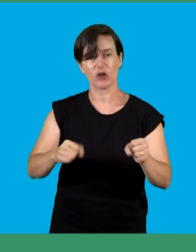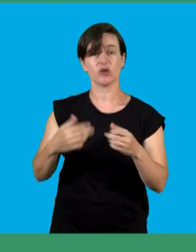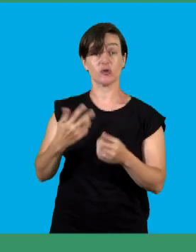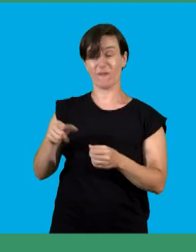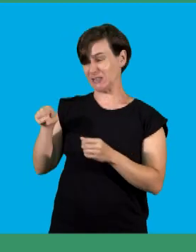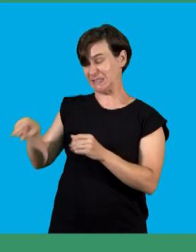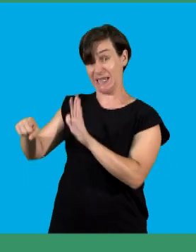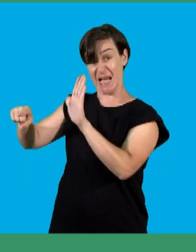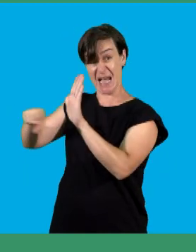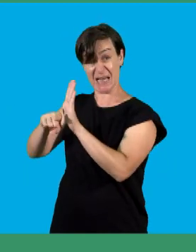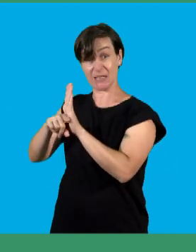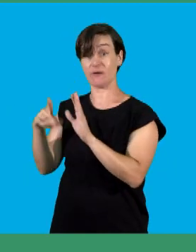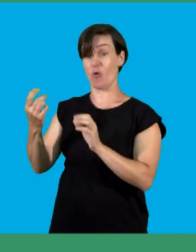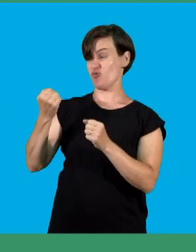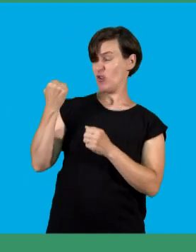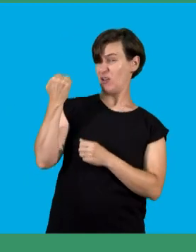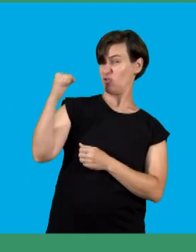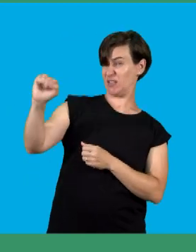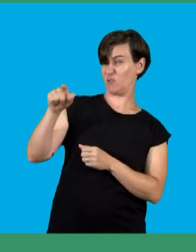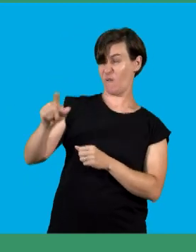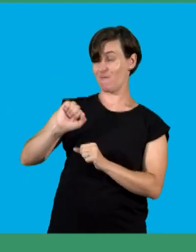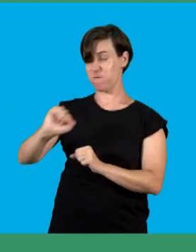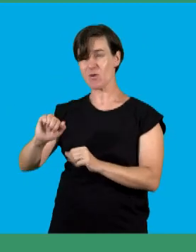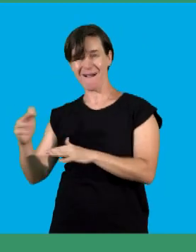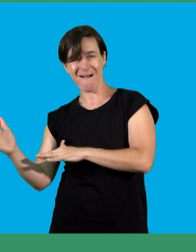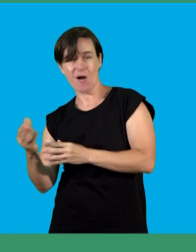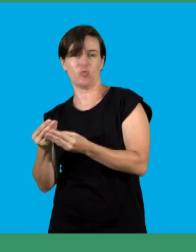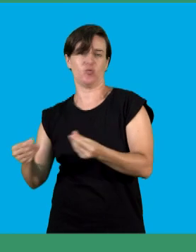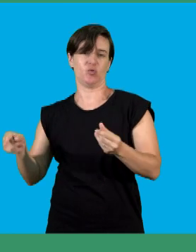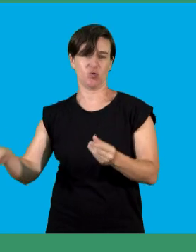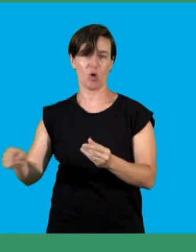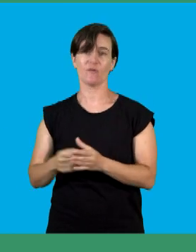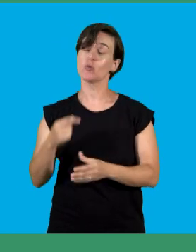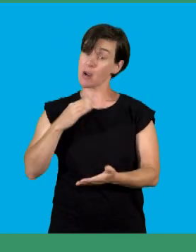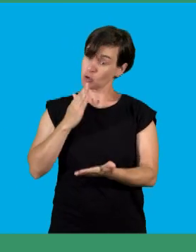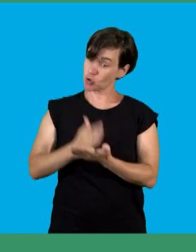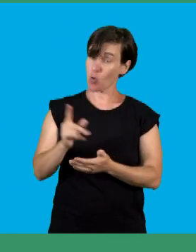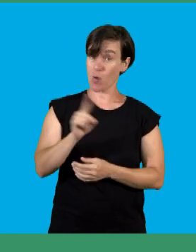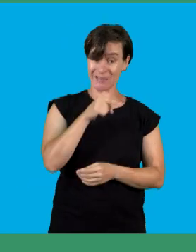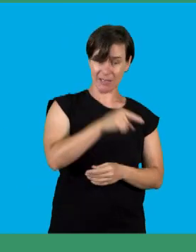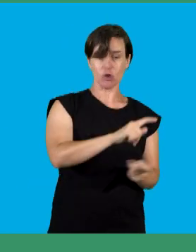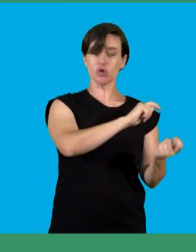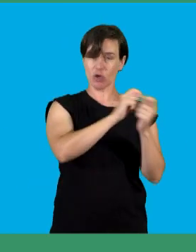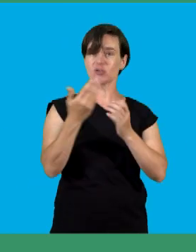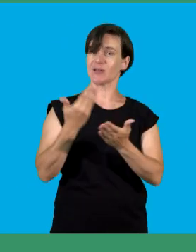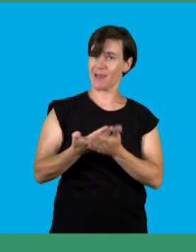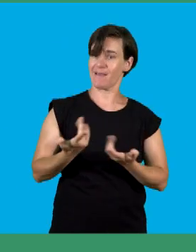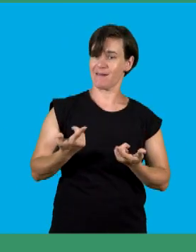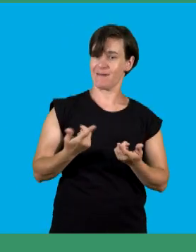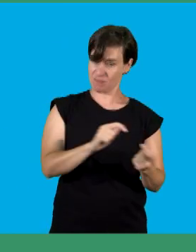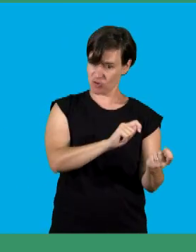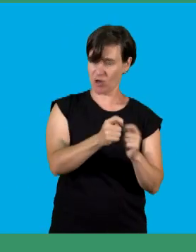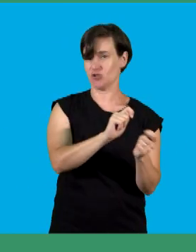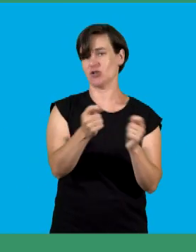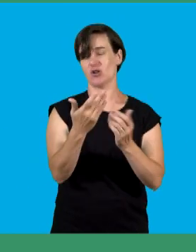and ensure that changes can be done. So in our case, right, we've realized that the driving forces are more than the